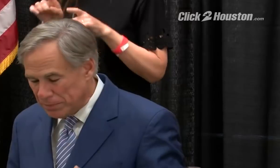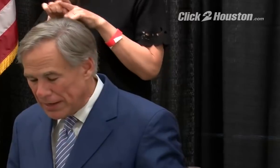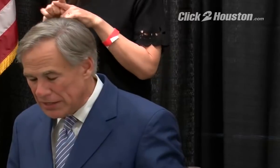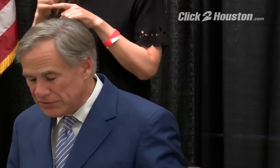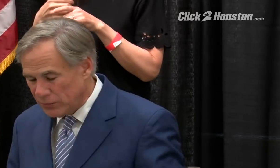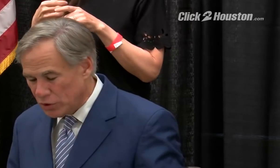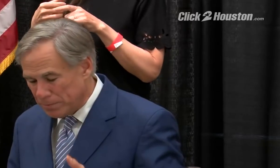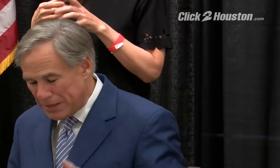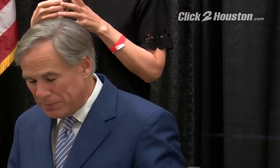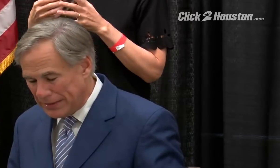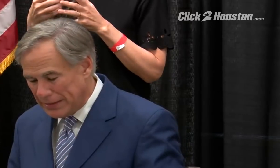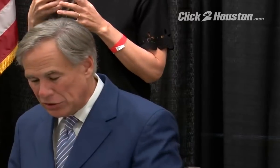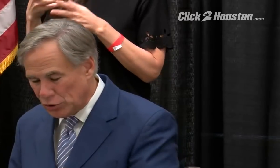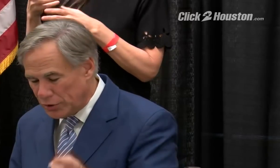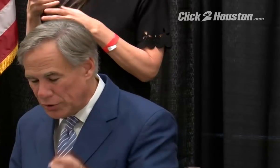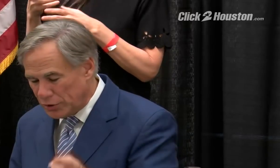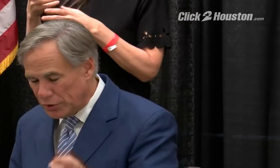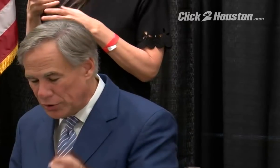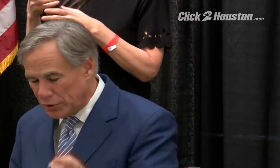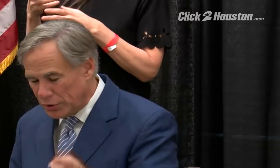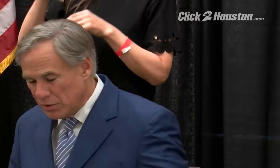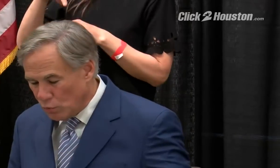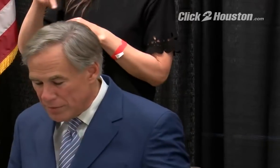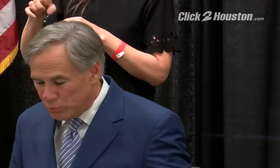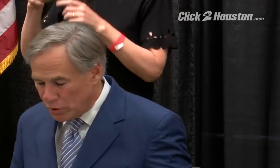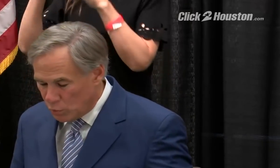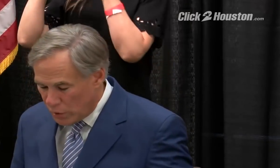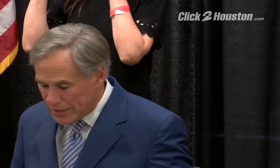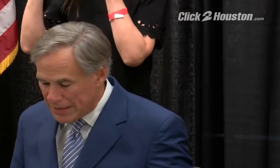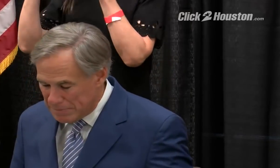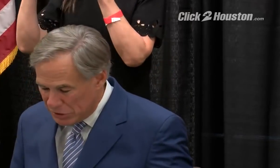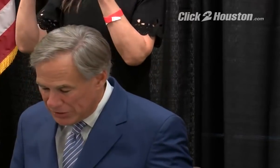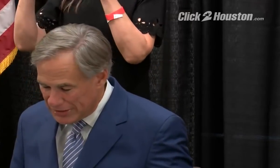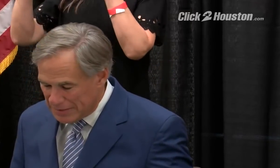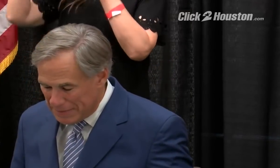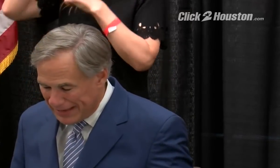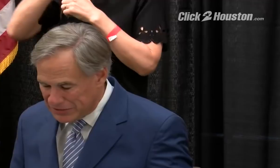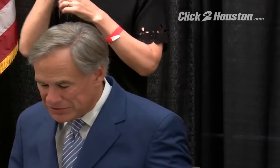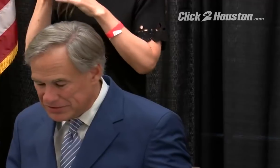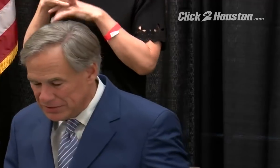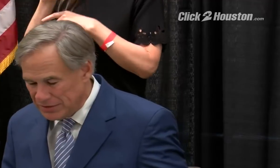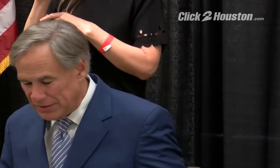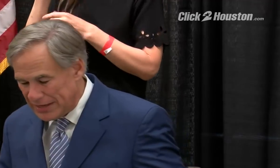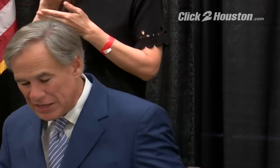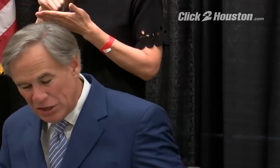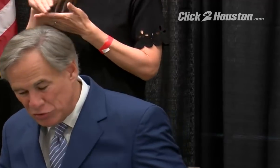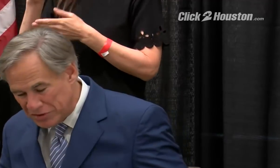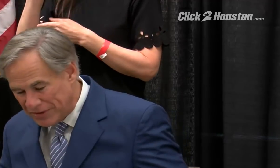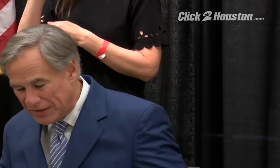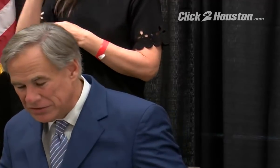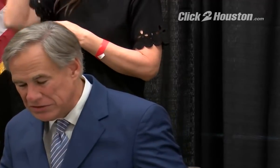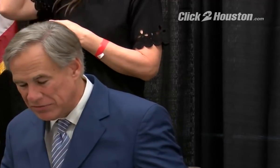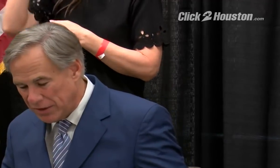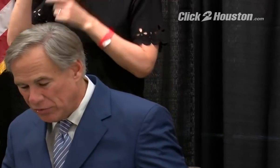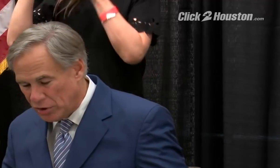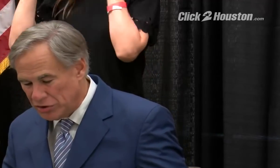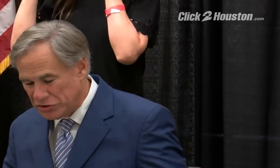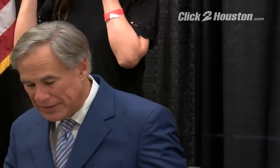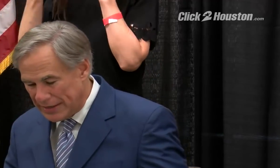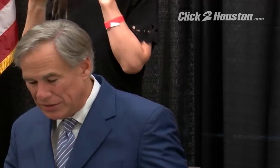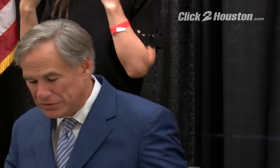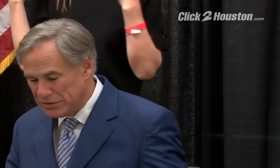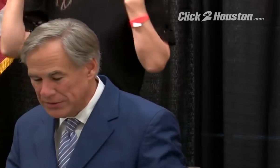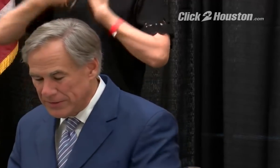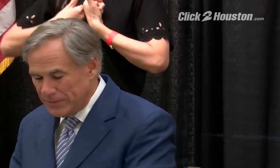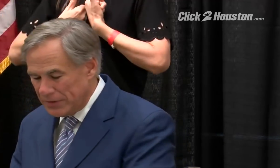increased supplies for PPE, including over 1.1 million masks and hundreds of thousands of coveralls